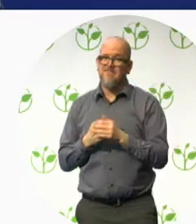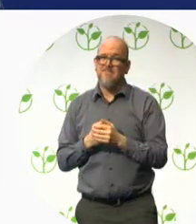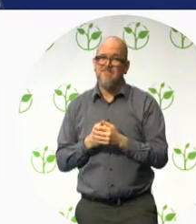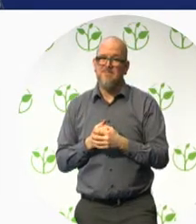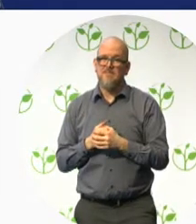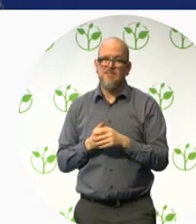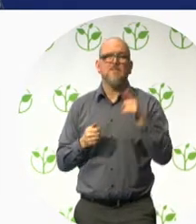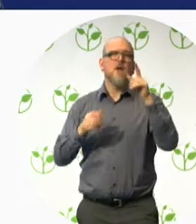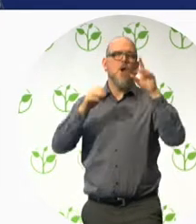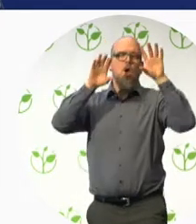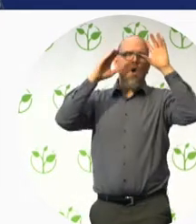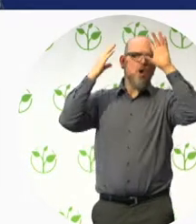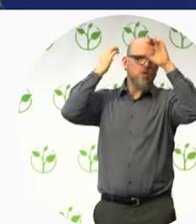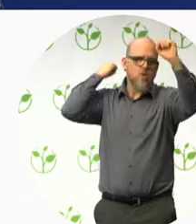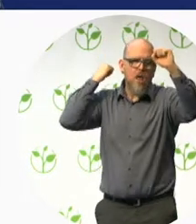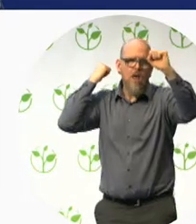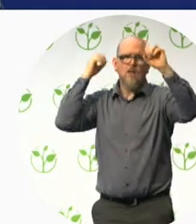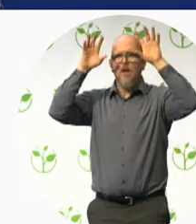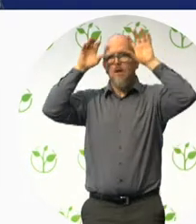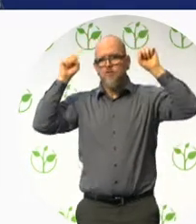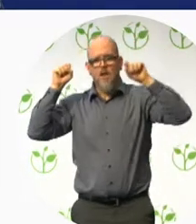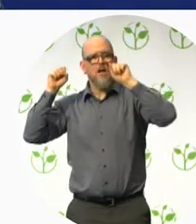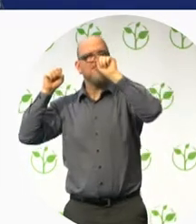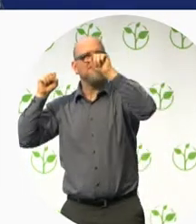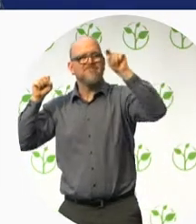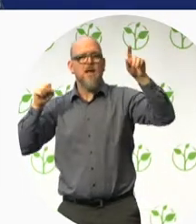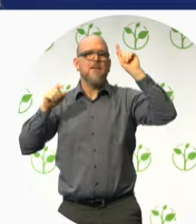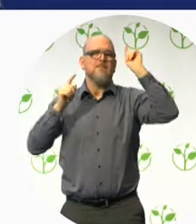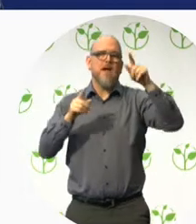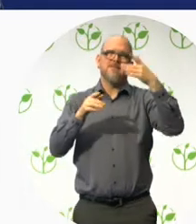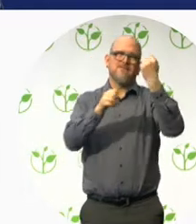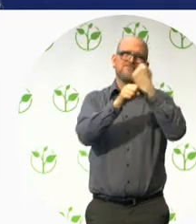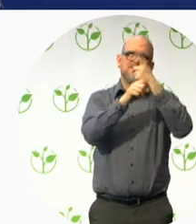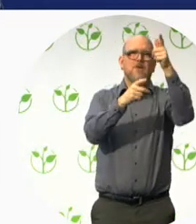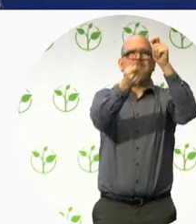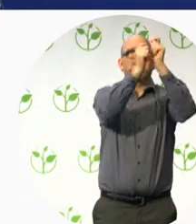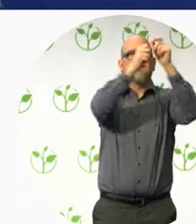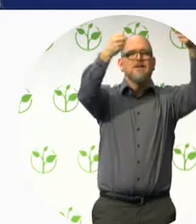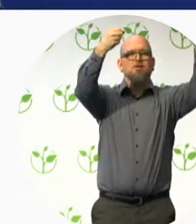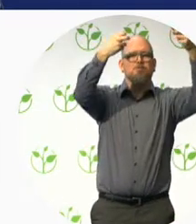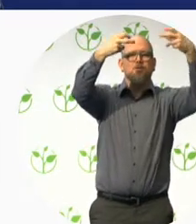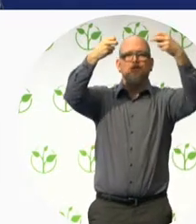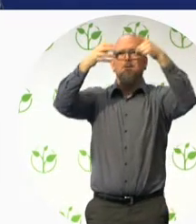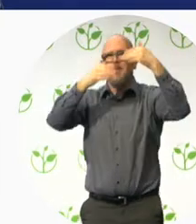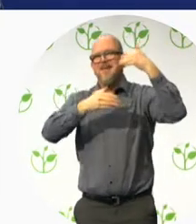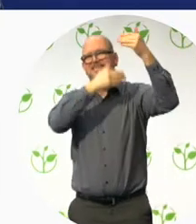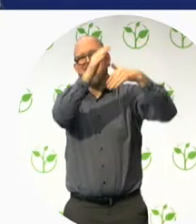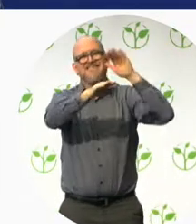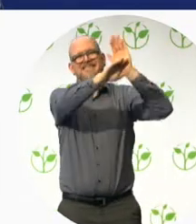to caption their own media content. So not everyone relies on our program.